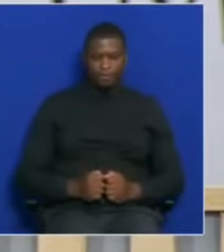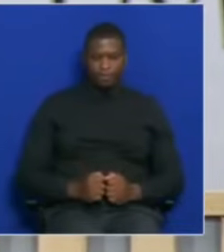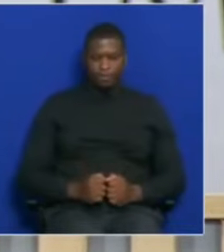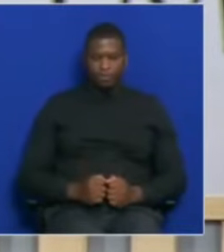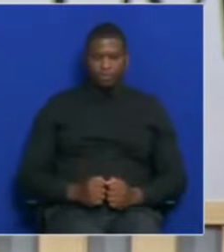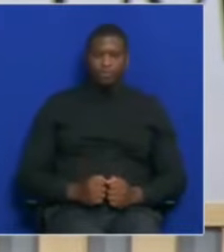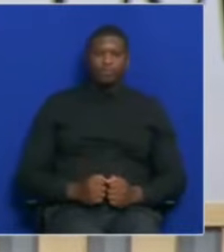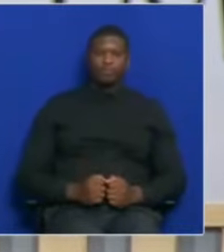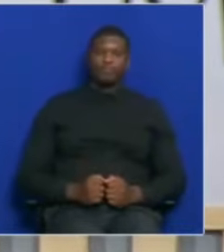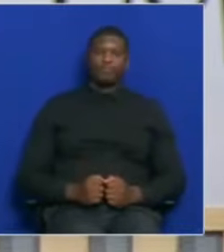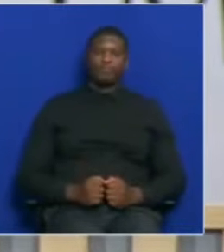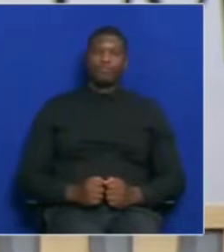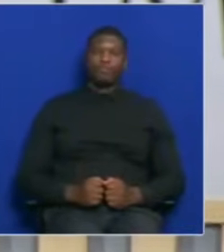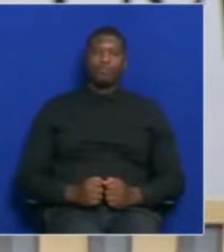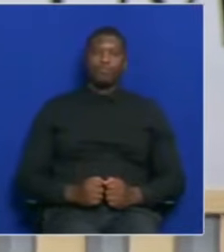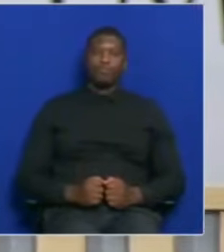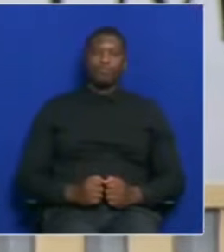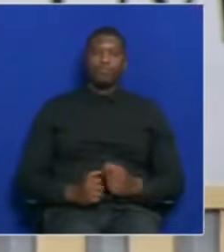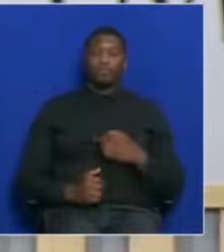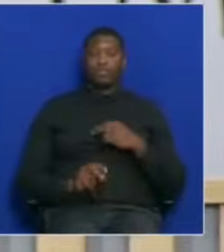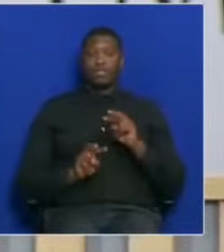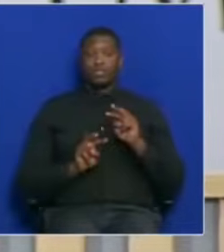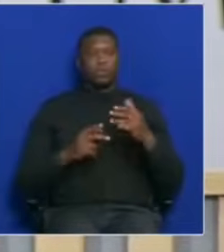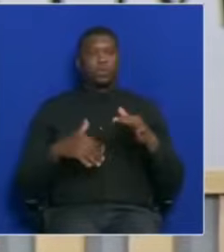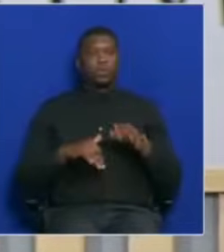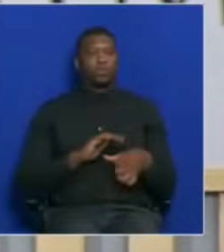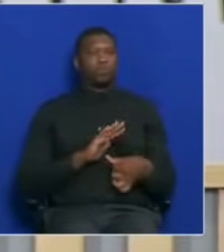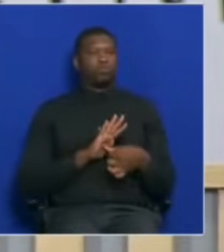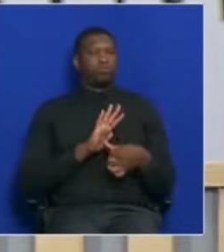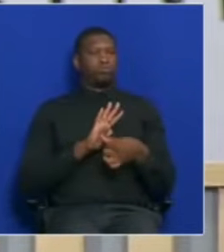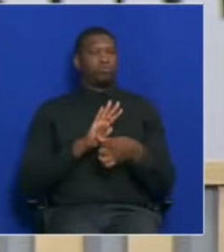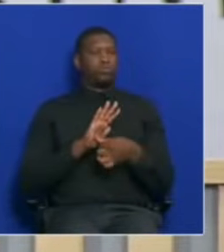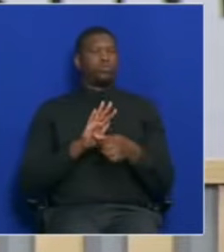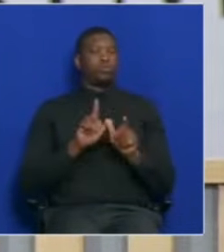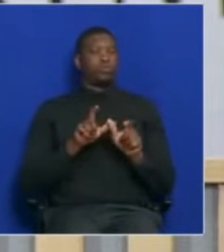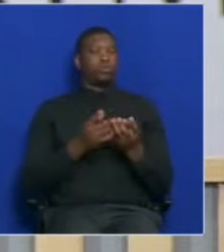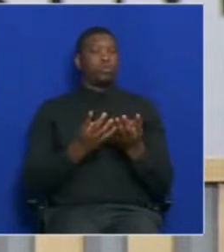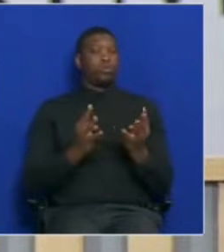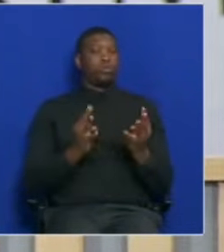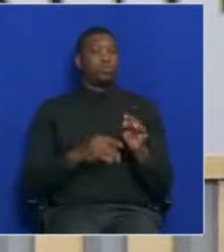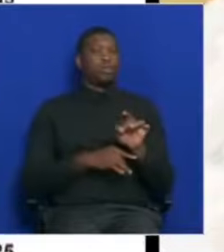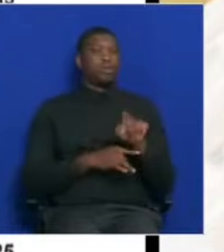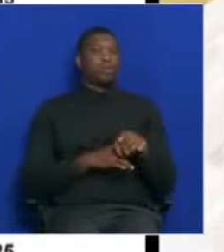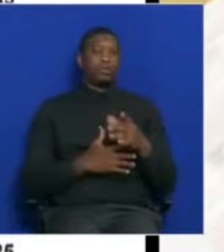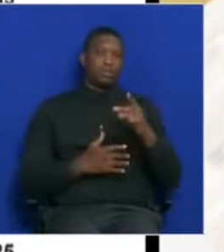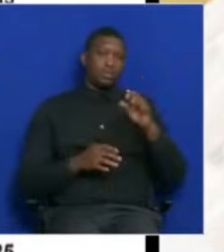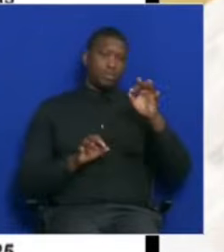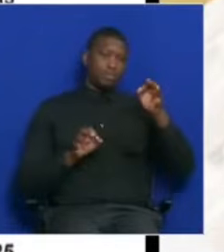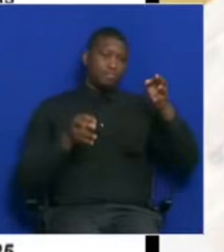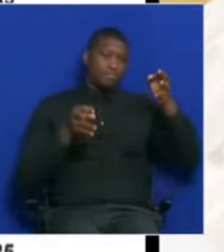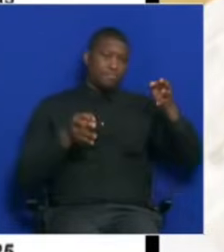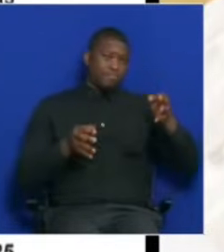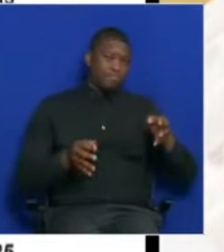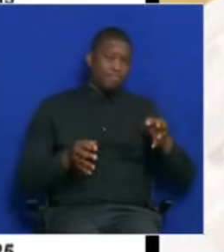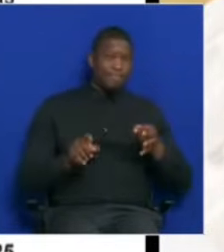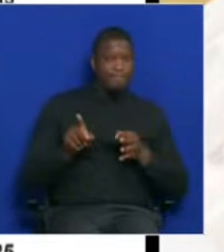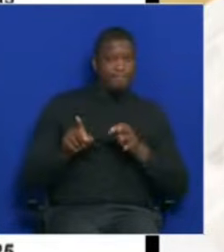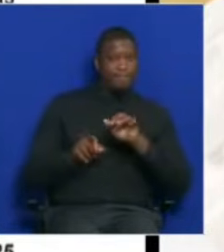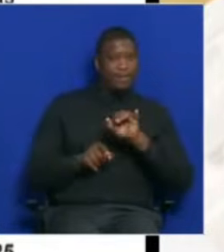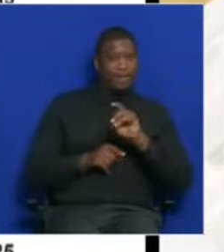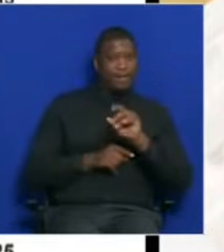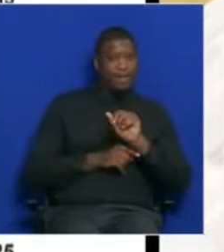I consider it important that the Commission should not conclude that IDEC is, as an